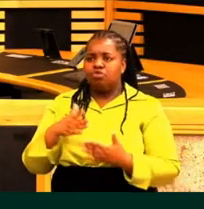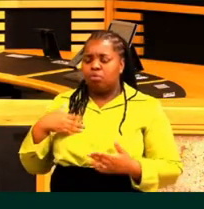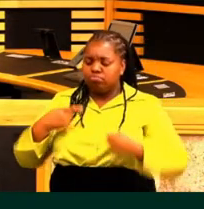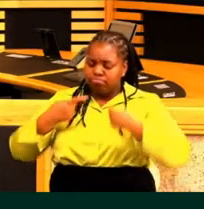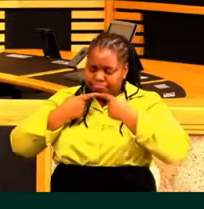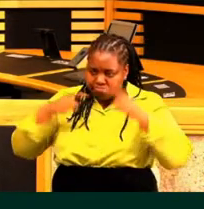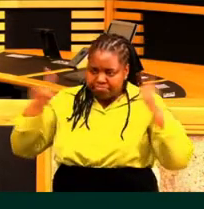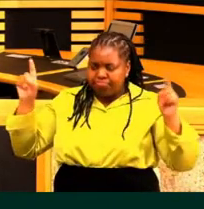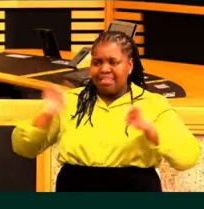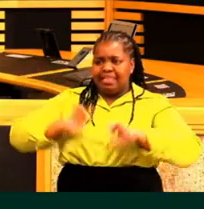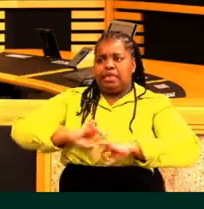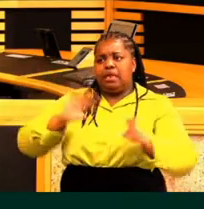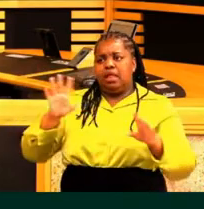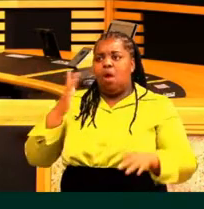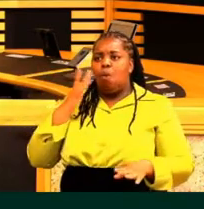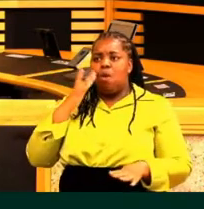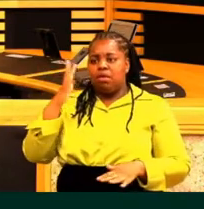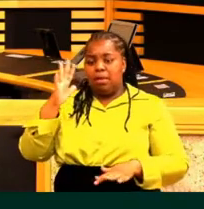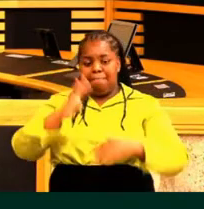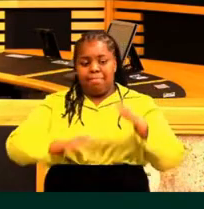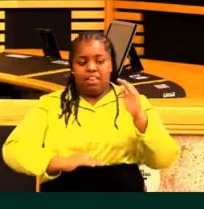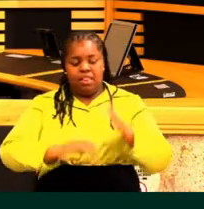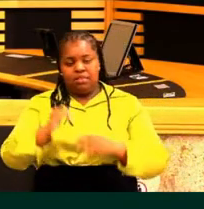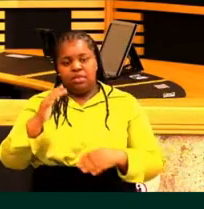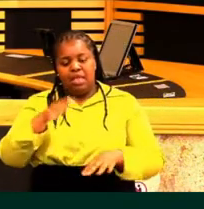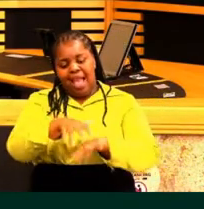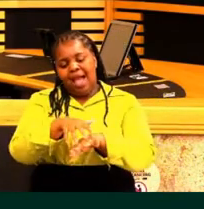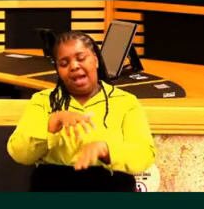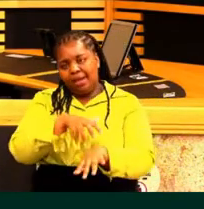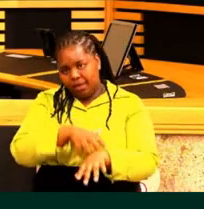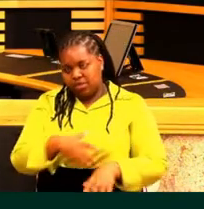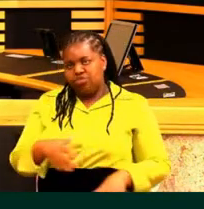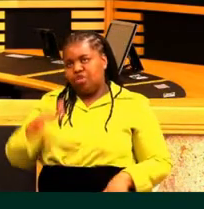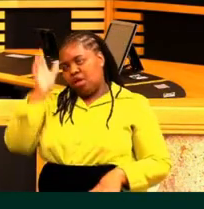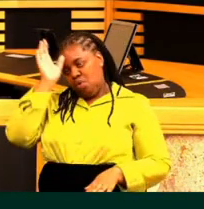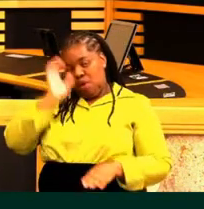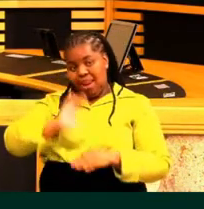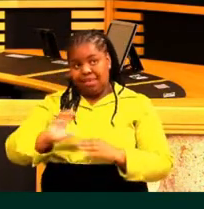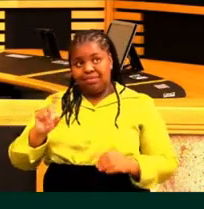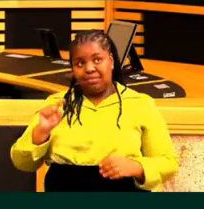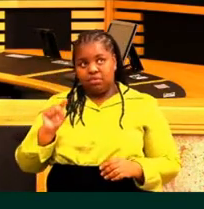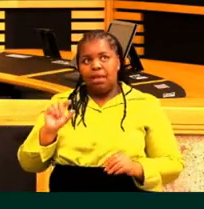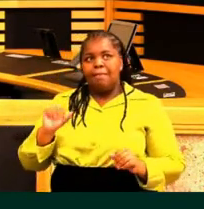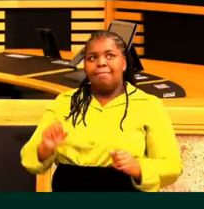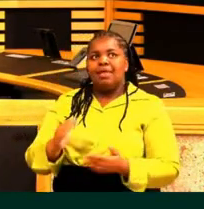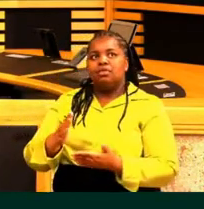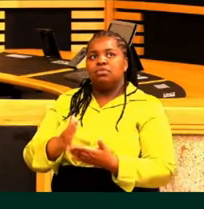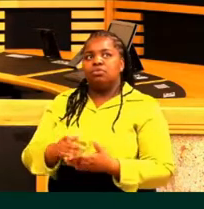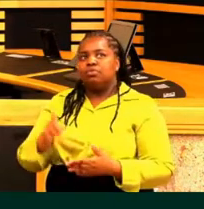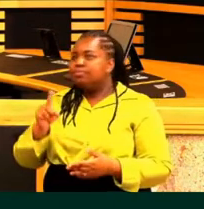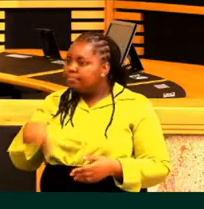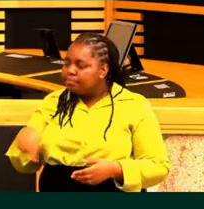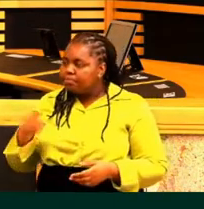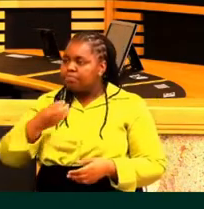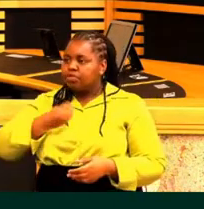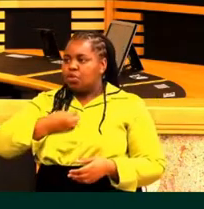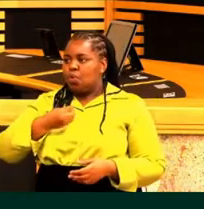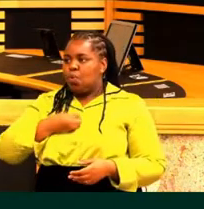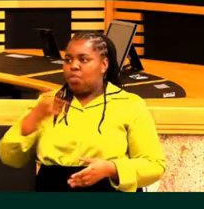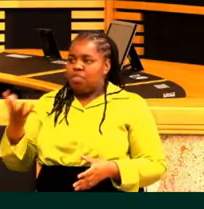on building an agricultural College in sarapatnam to ensure the capacitation of young people